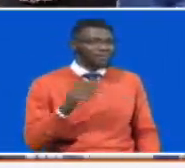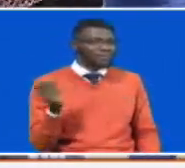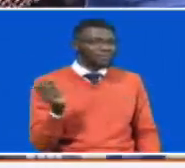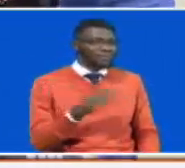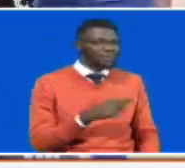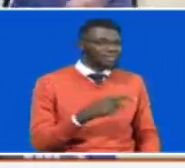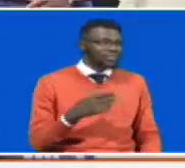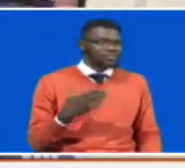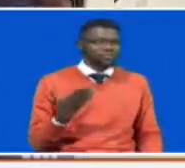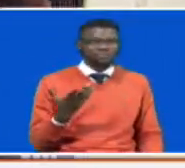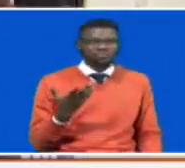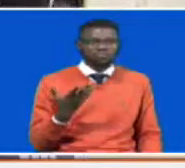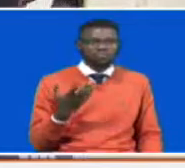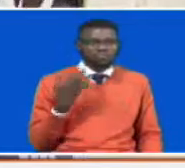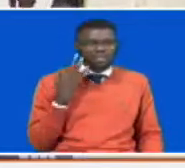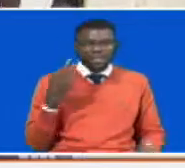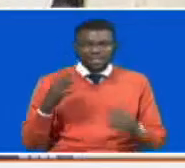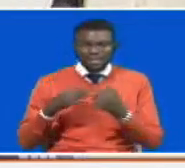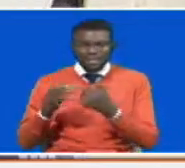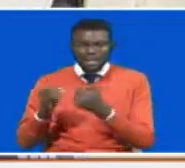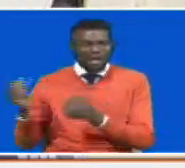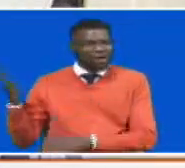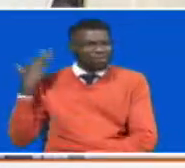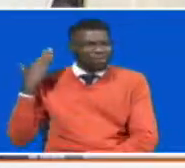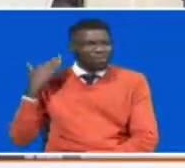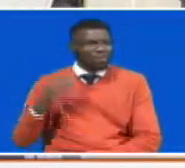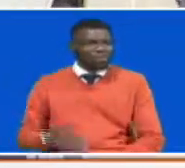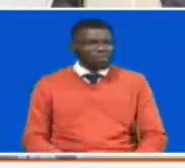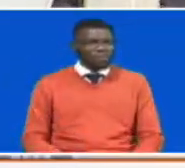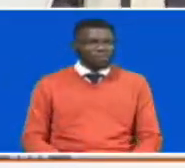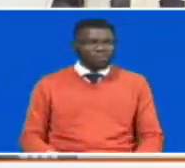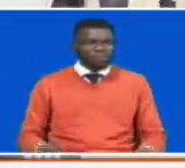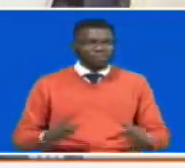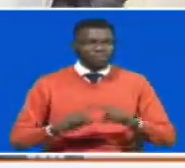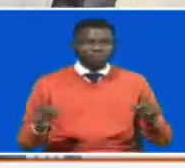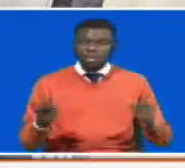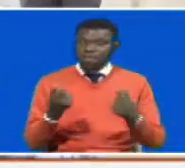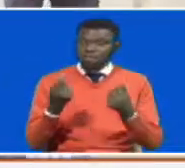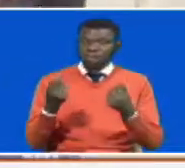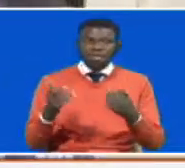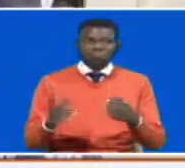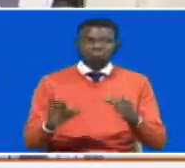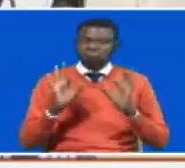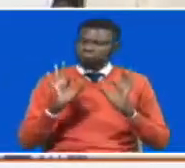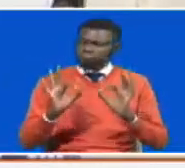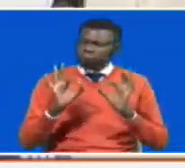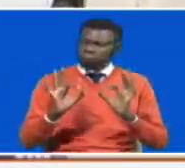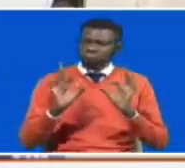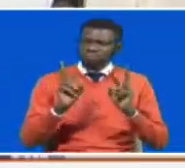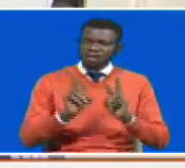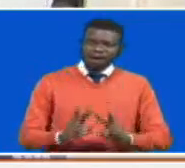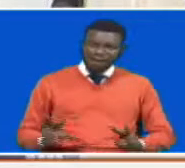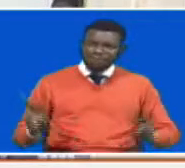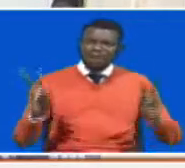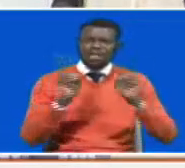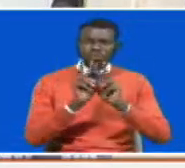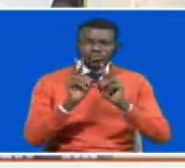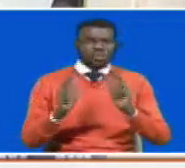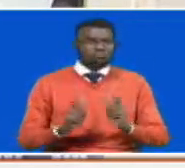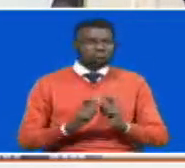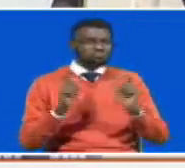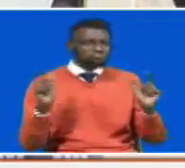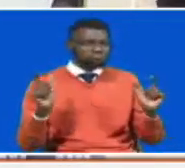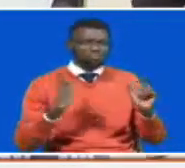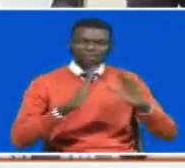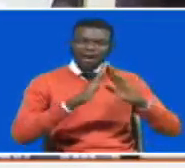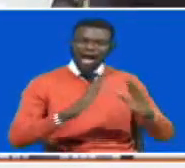1971. My salary was 380 by then. But you say the money was with a very great value. They used to give me a